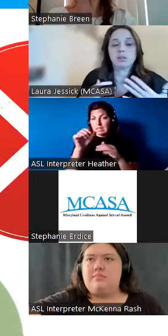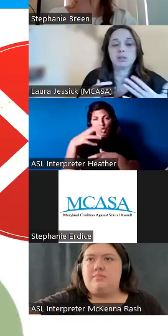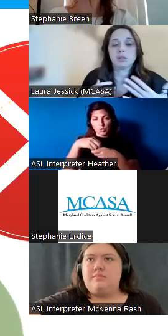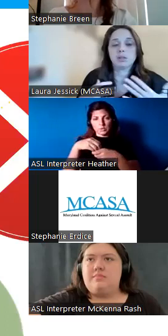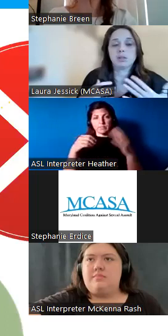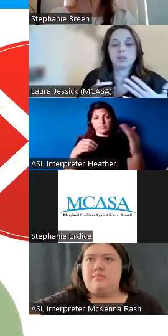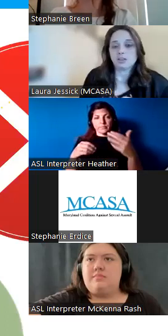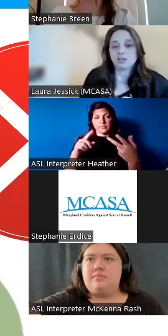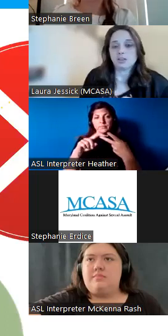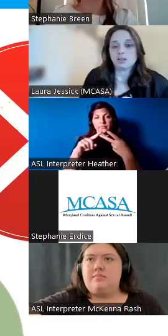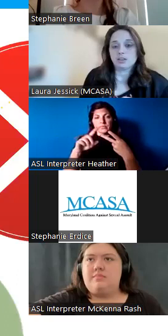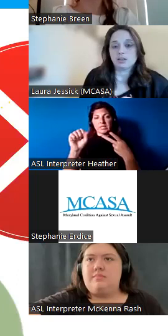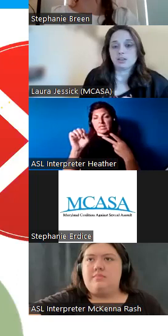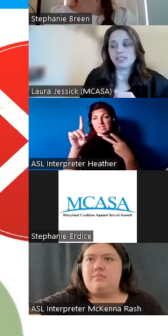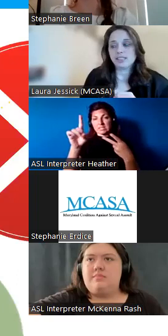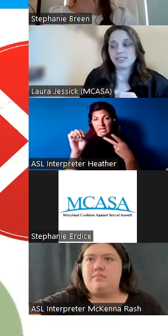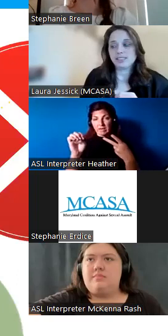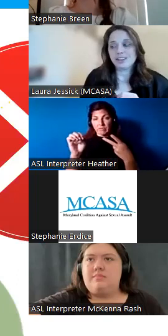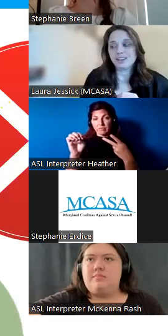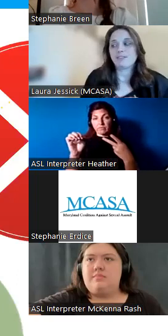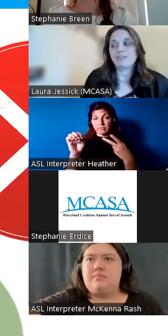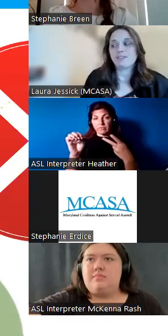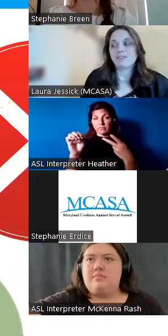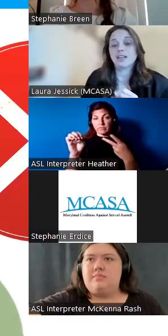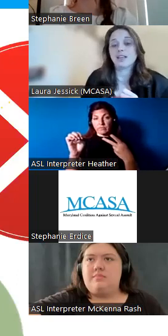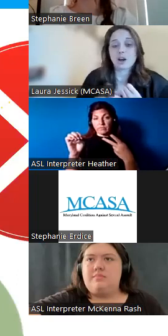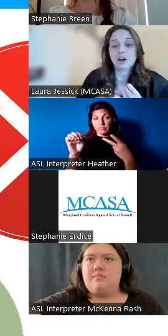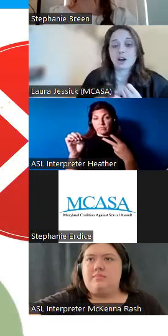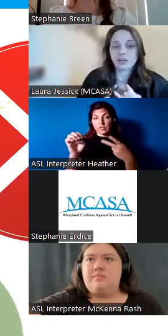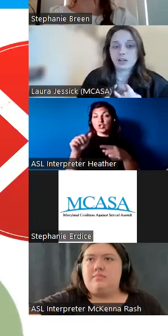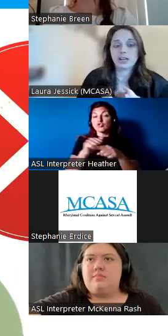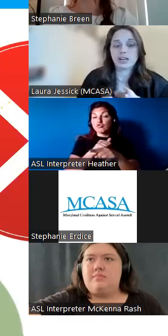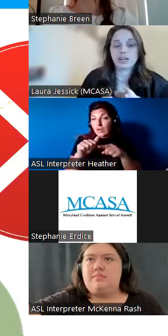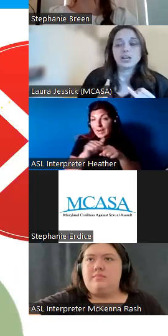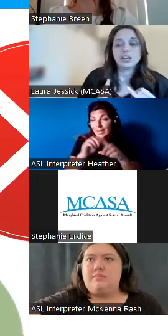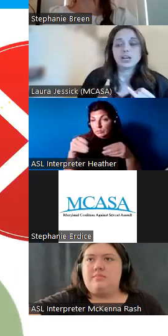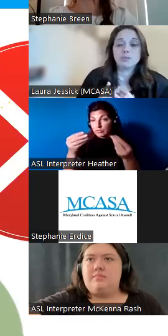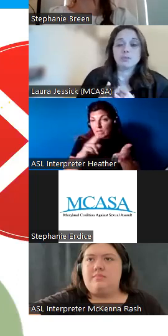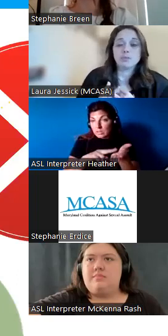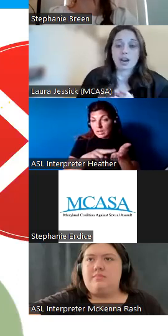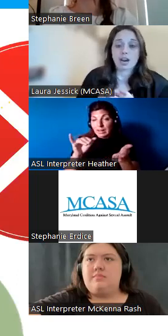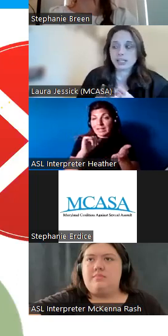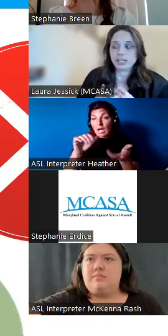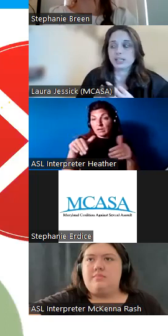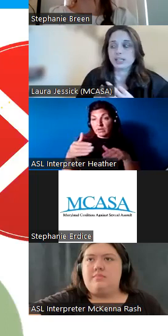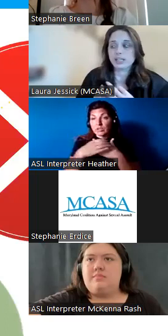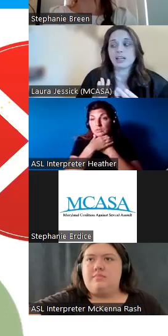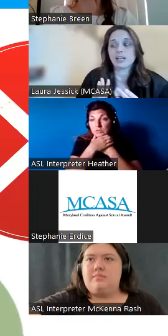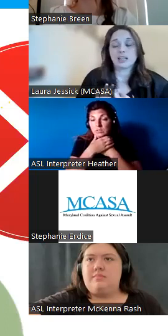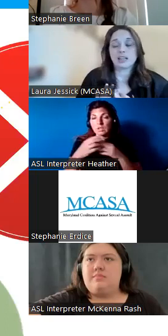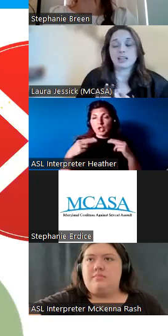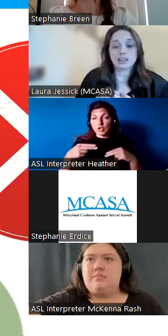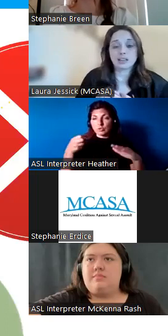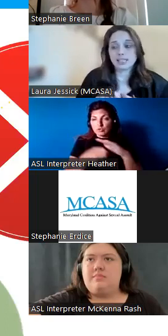Safes also allow forensic nurses who are very trained on identifying things like non-fatal strangulation, human trafficking,